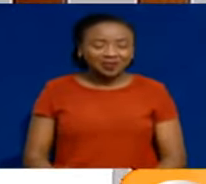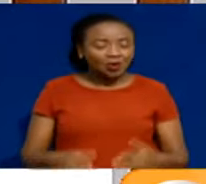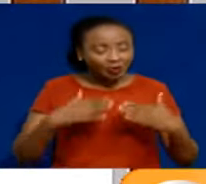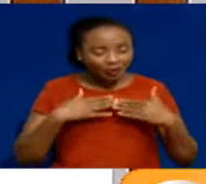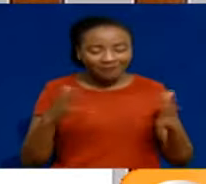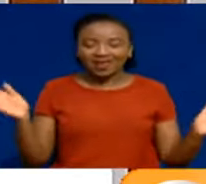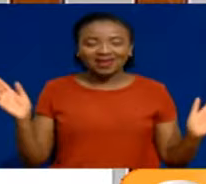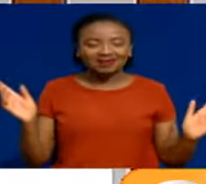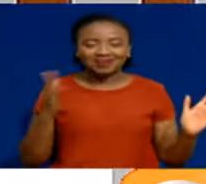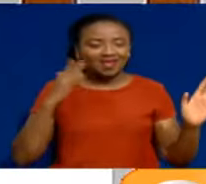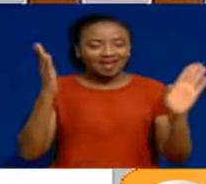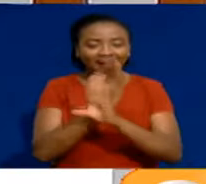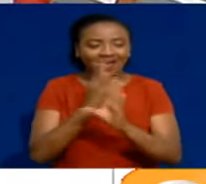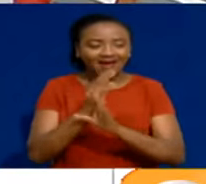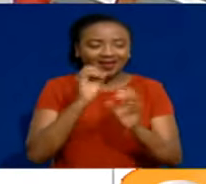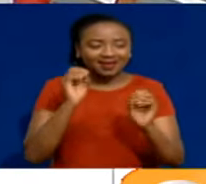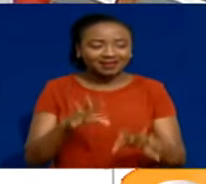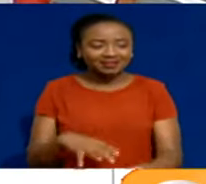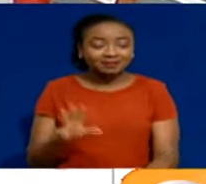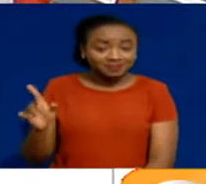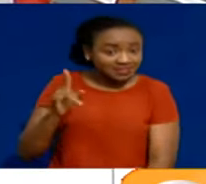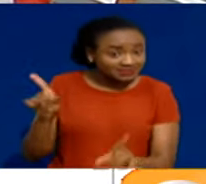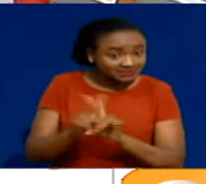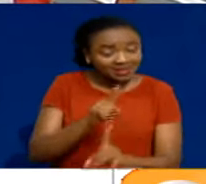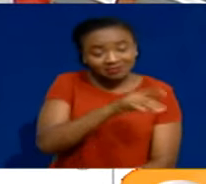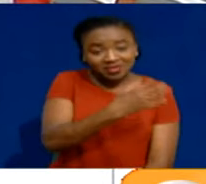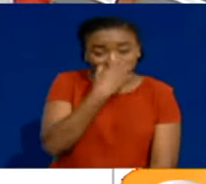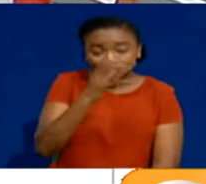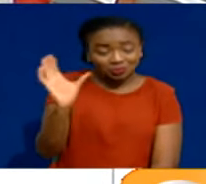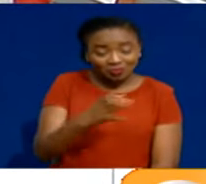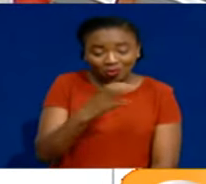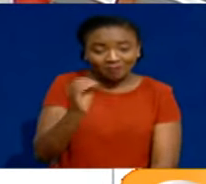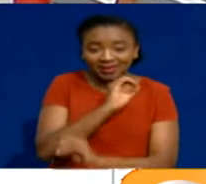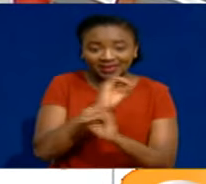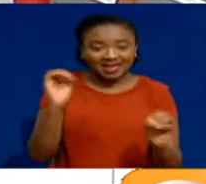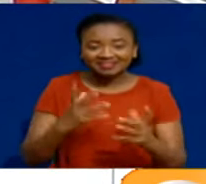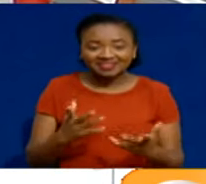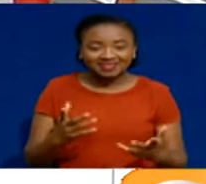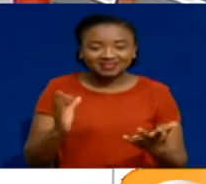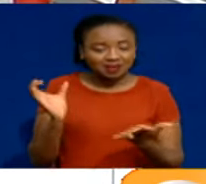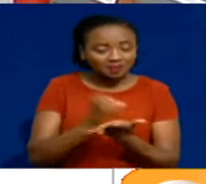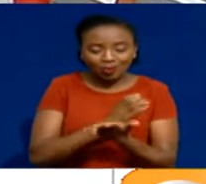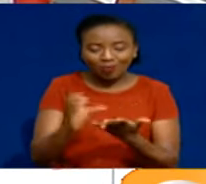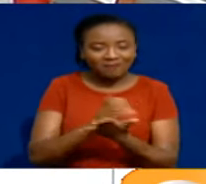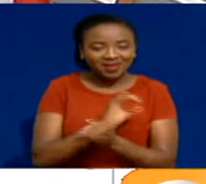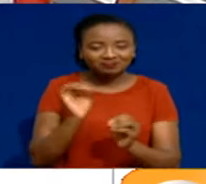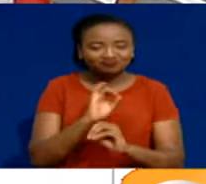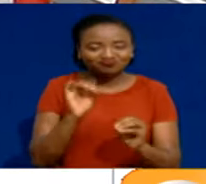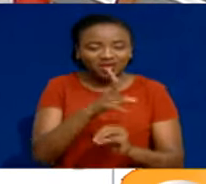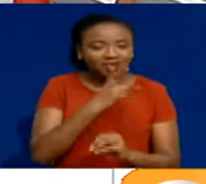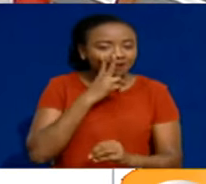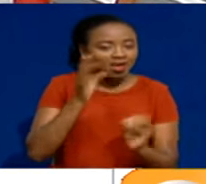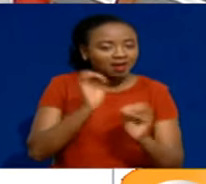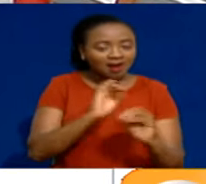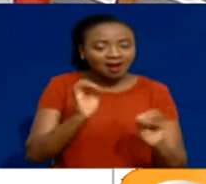open. Ruto doesn't drink too, you know that? Yeah, I know. He totally doesn't drink or